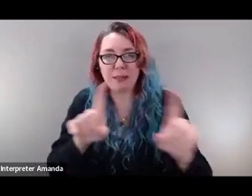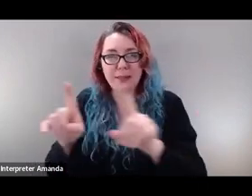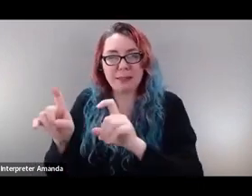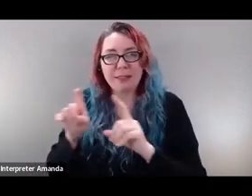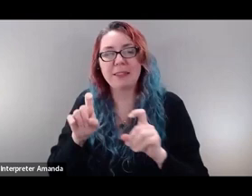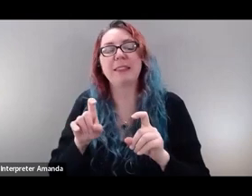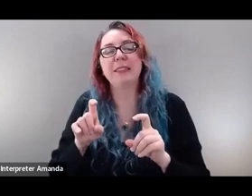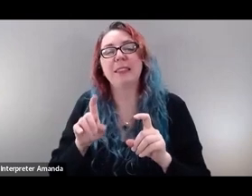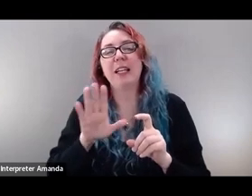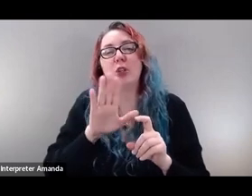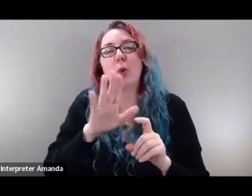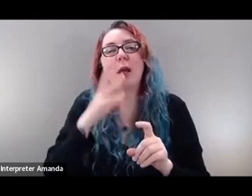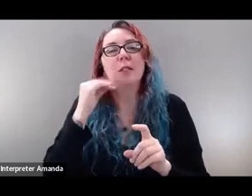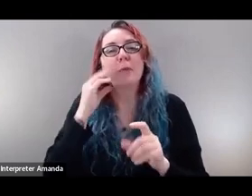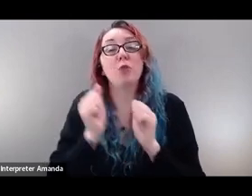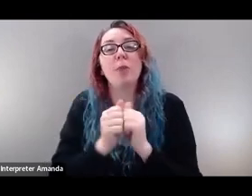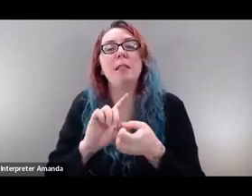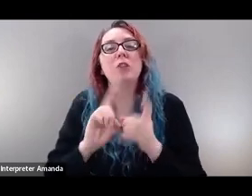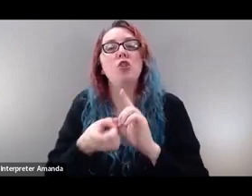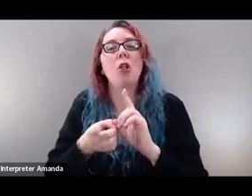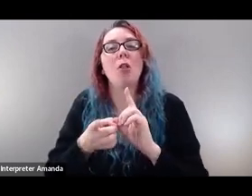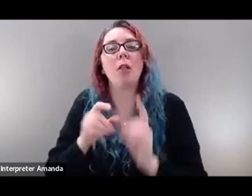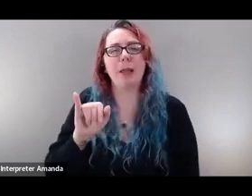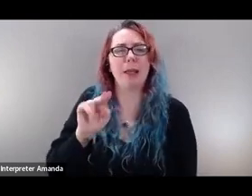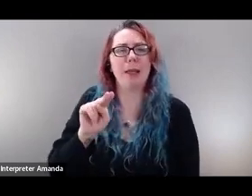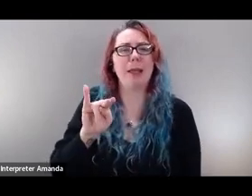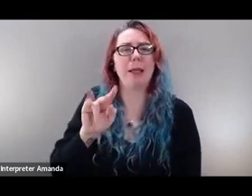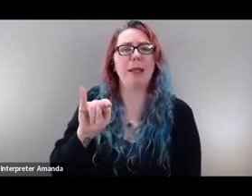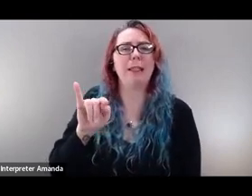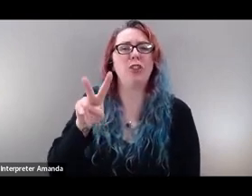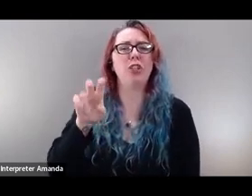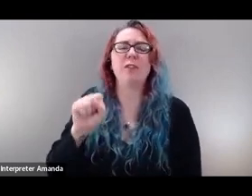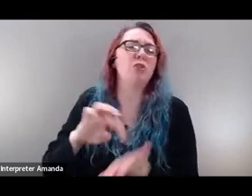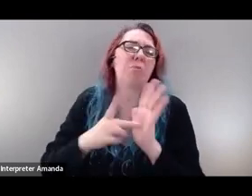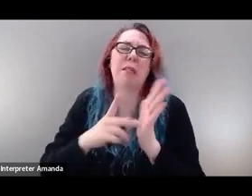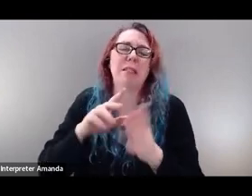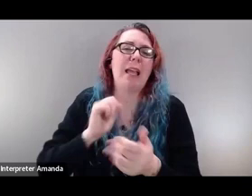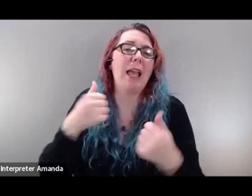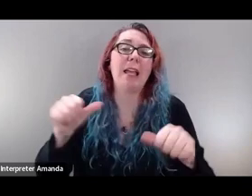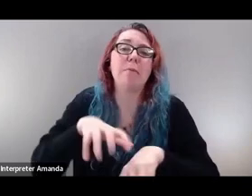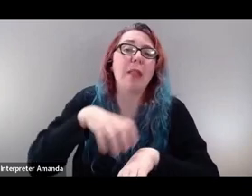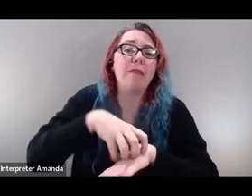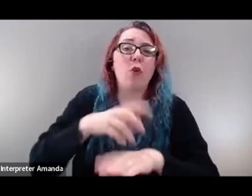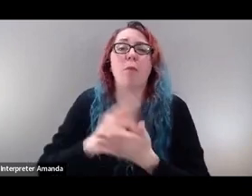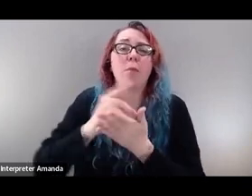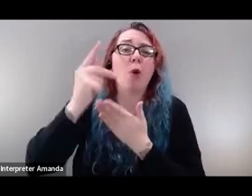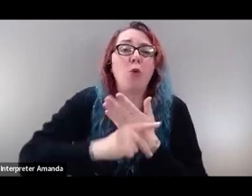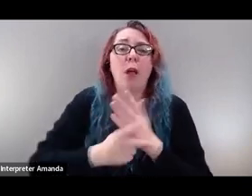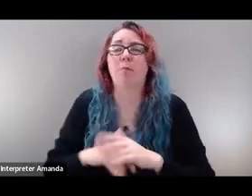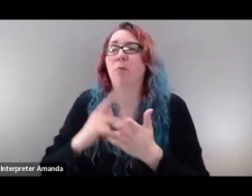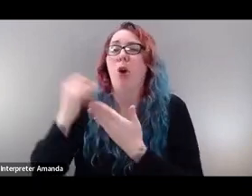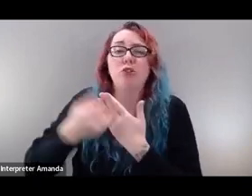initiatives, we really mean anything like a platform, a service, or other kind of projects developed by the art sector.